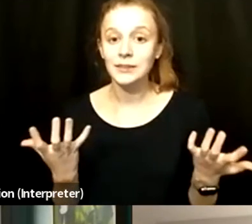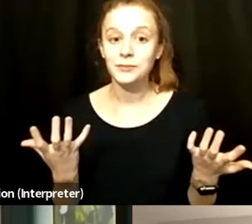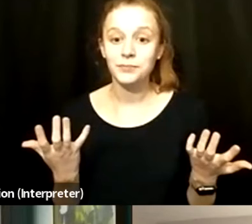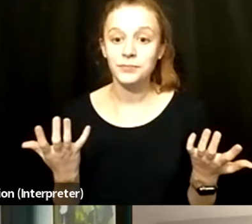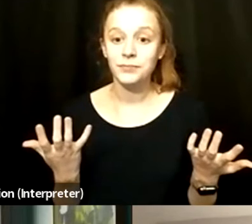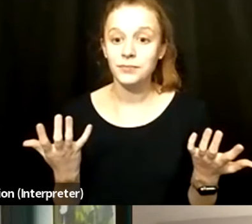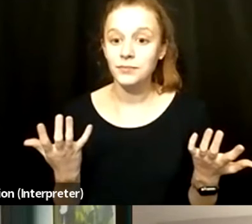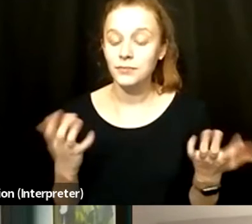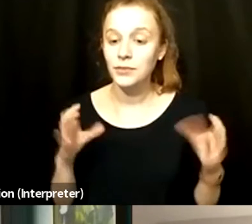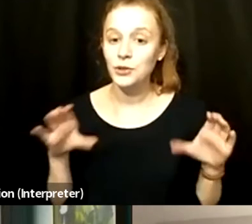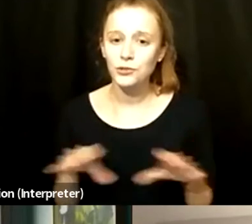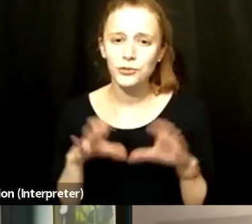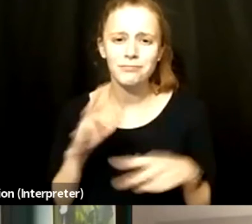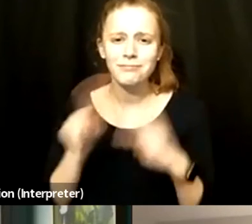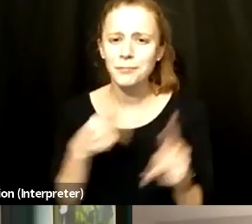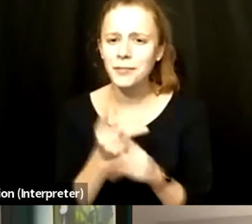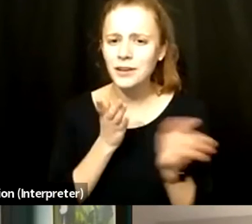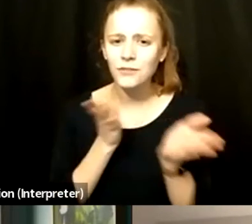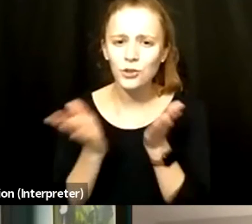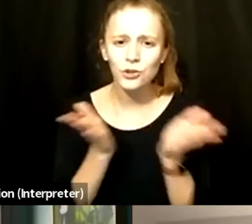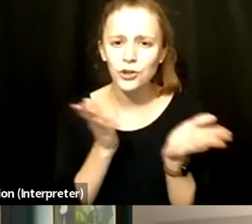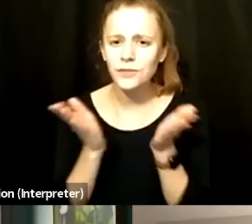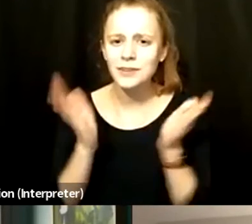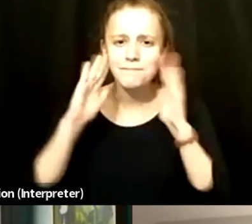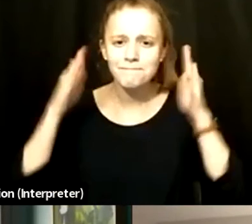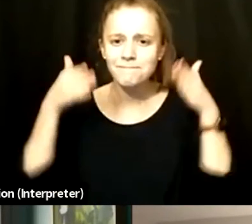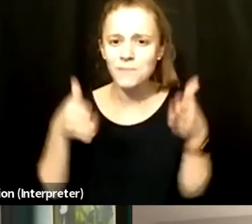do some type of service oriented